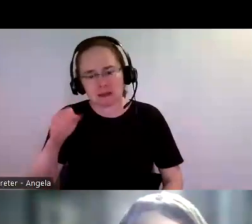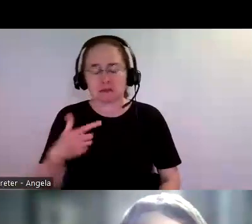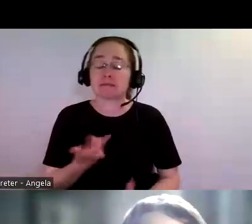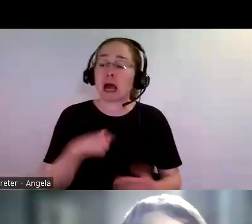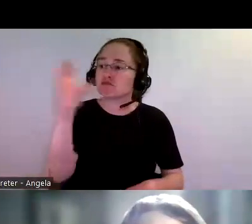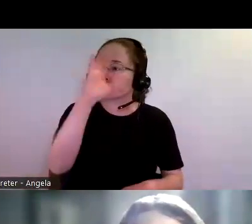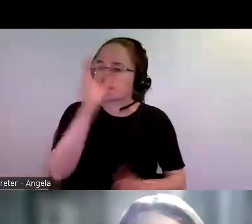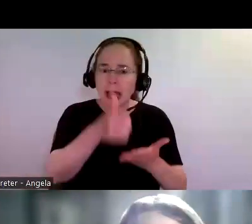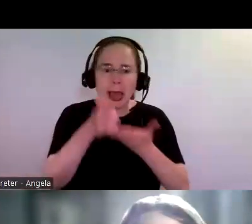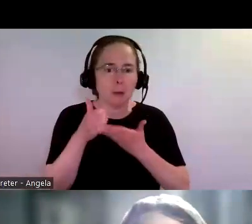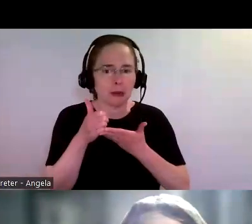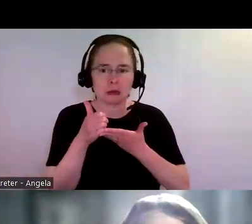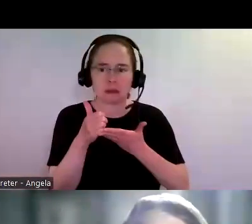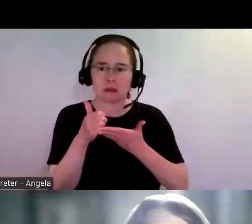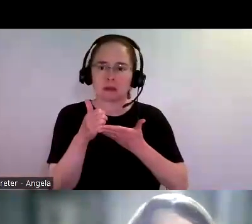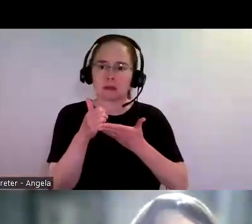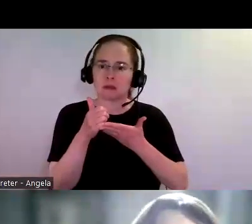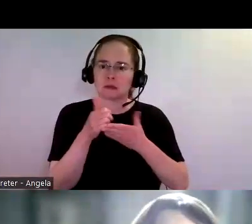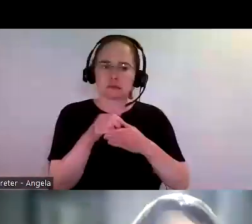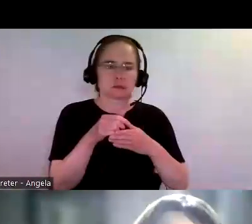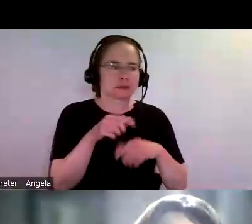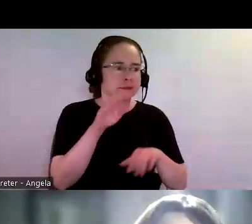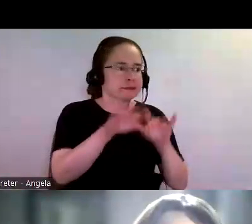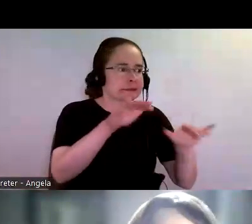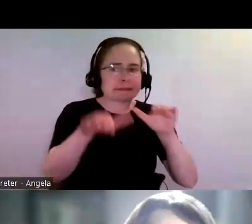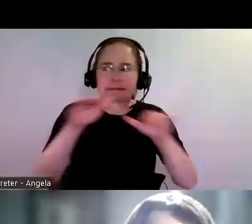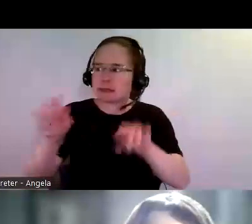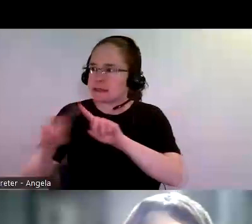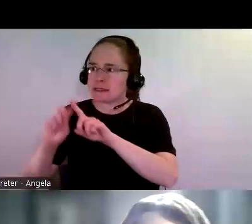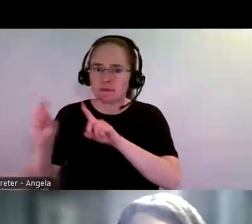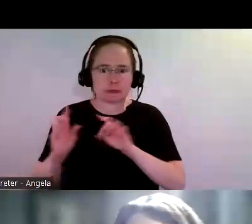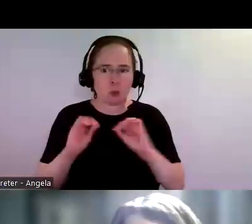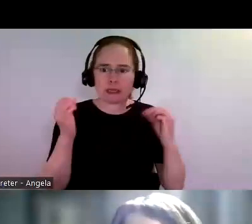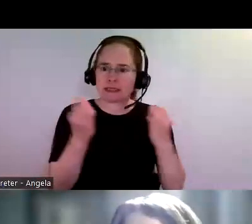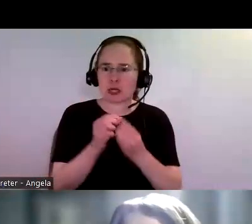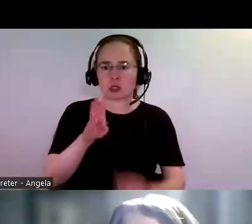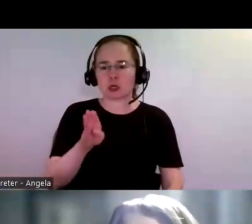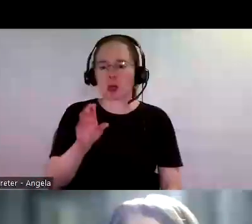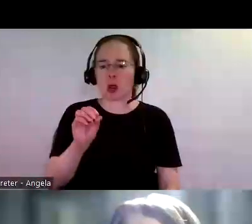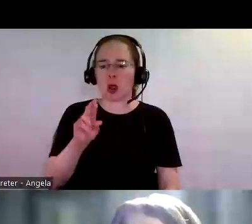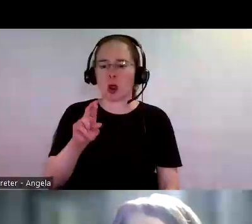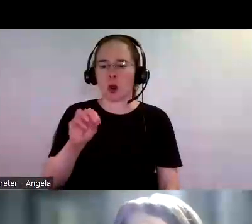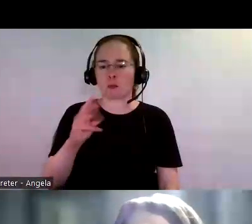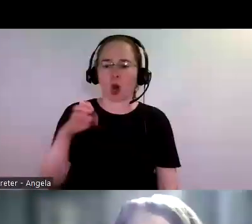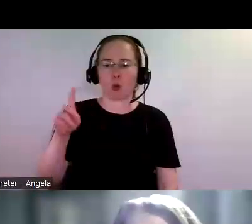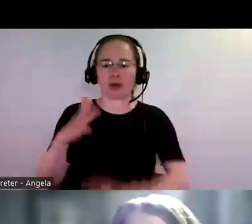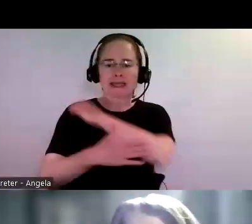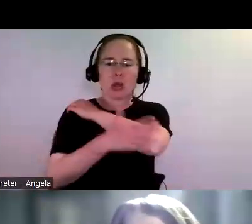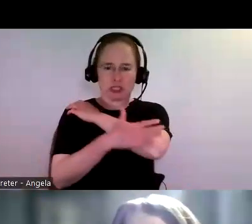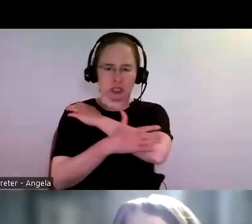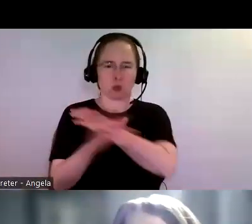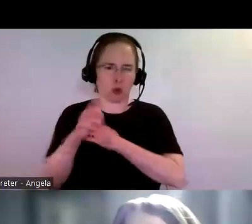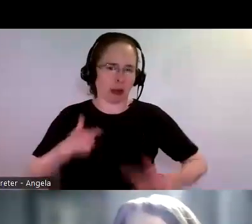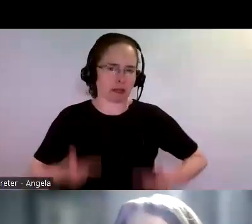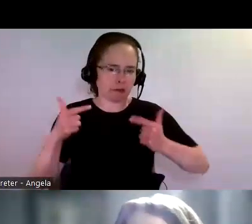help to all kinds of establishments in Broward County, which is the county that I'm in. And I have to say